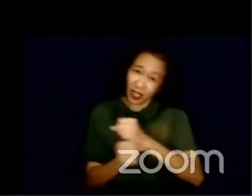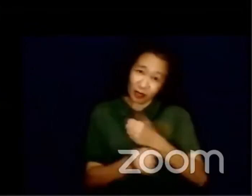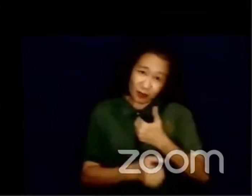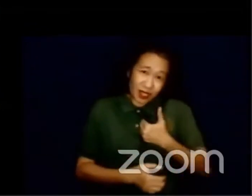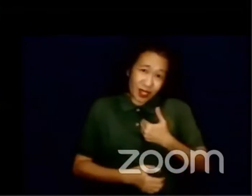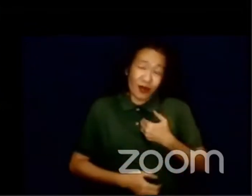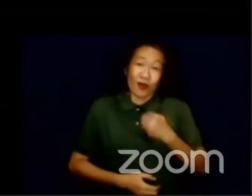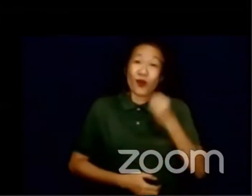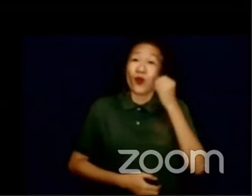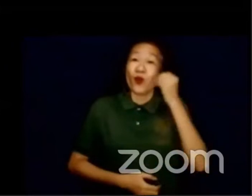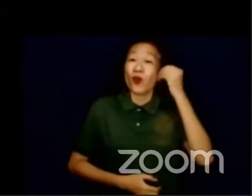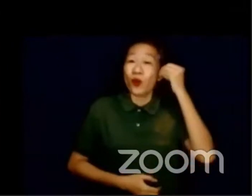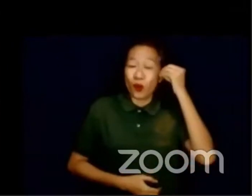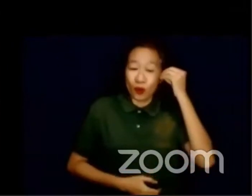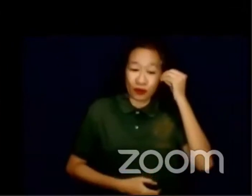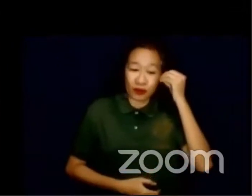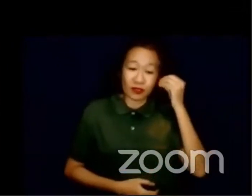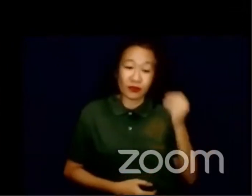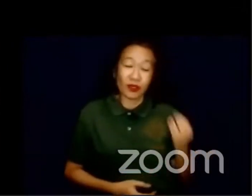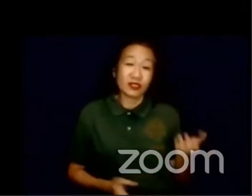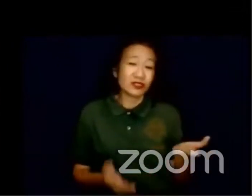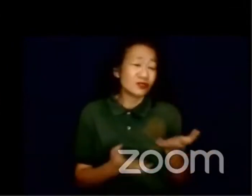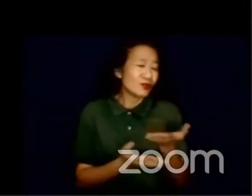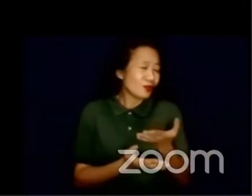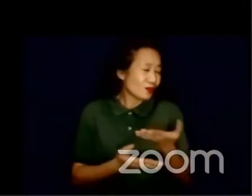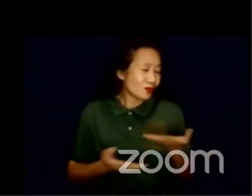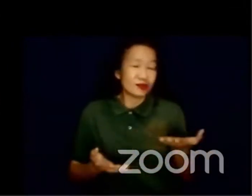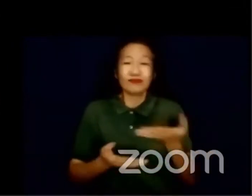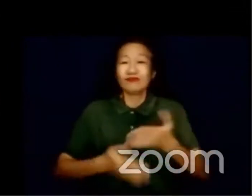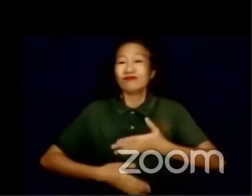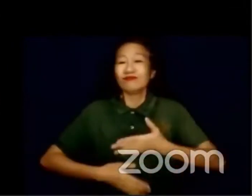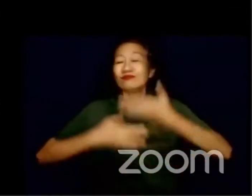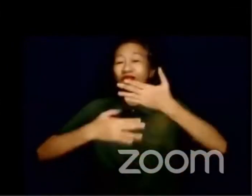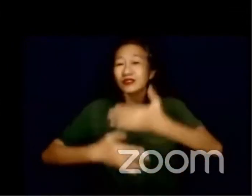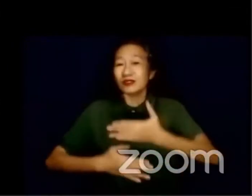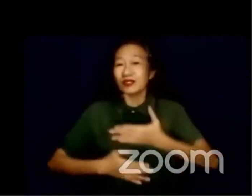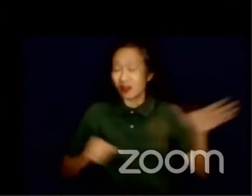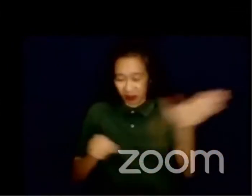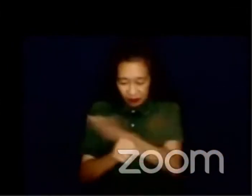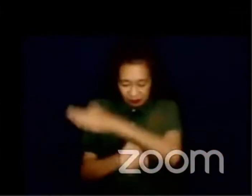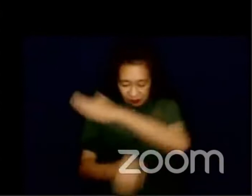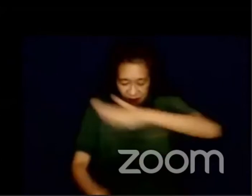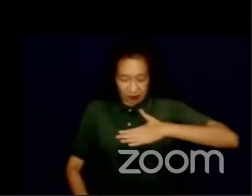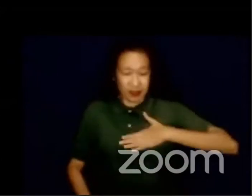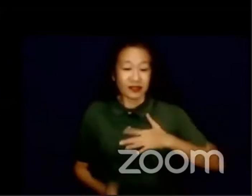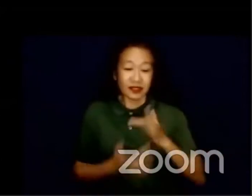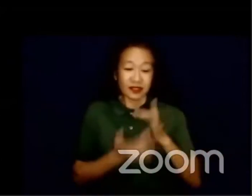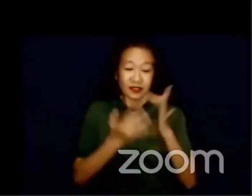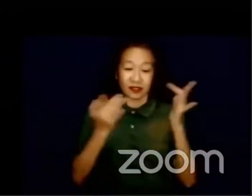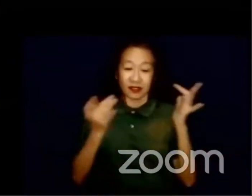and take me home, what joy shall fill my